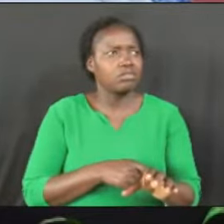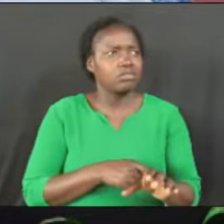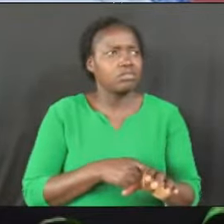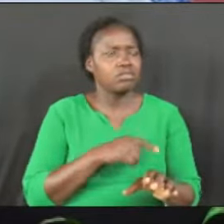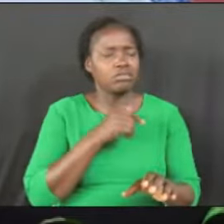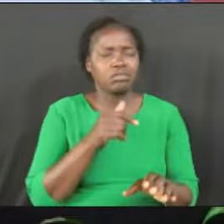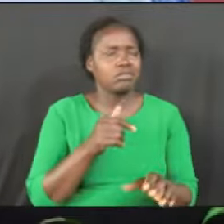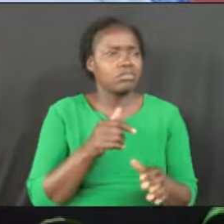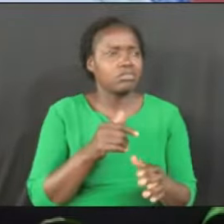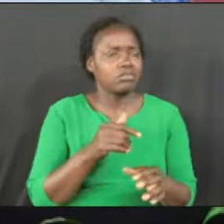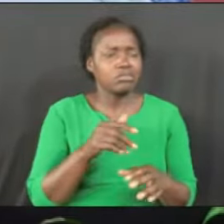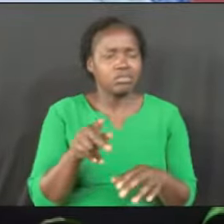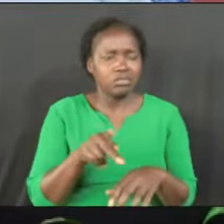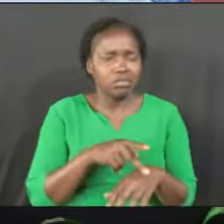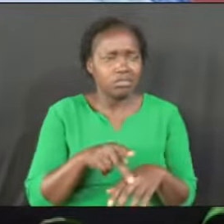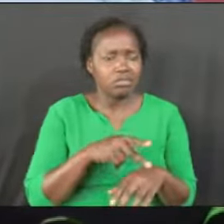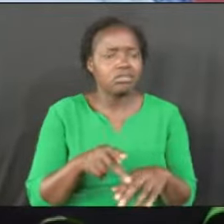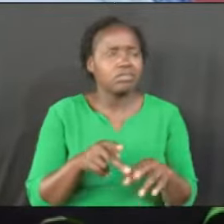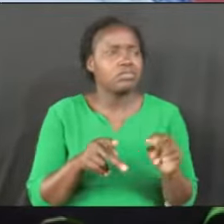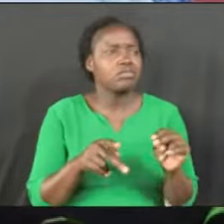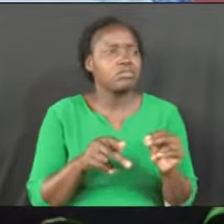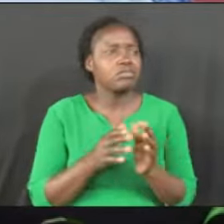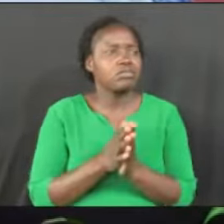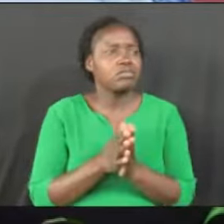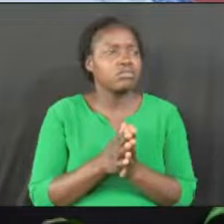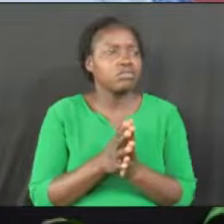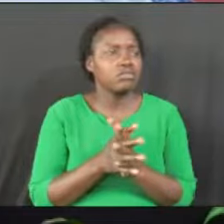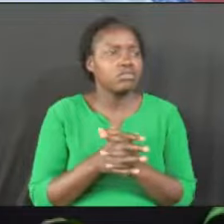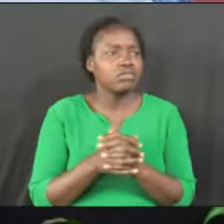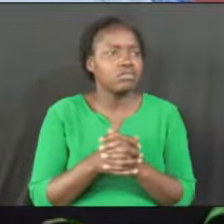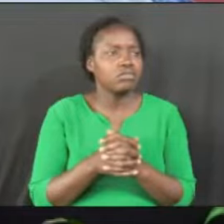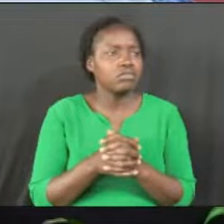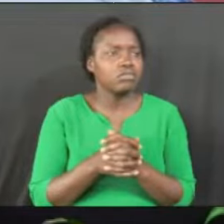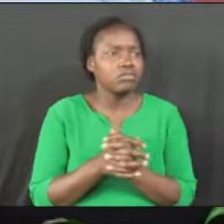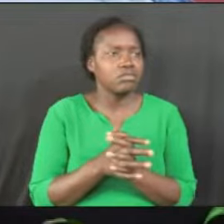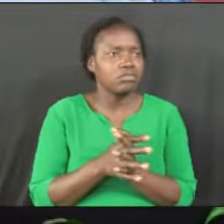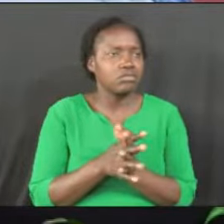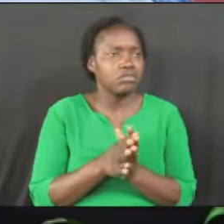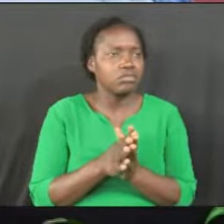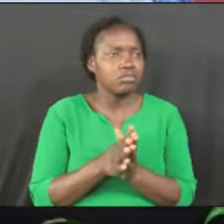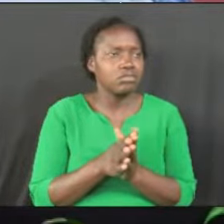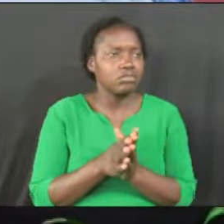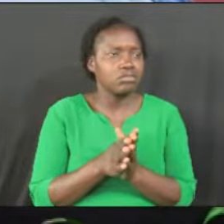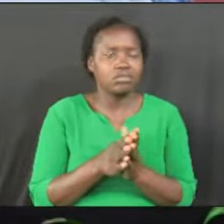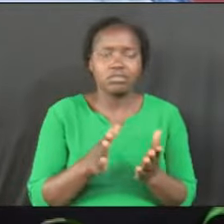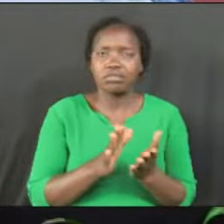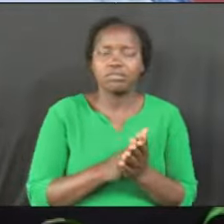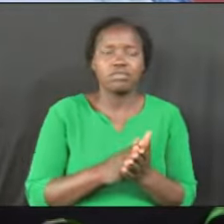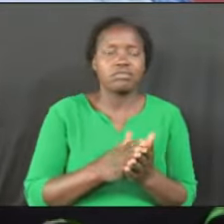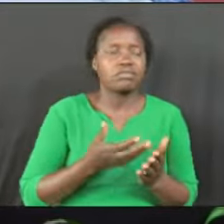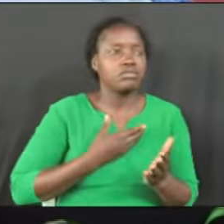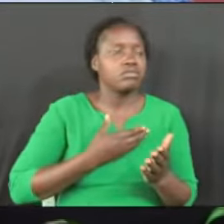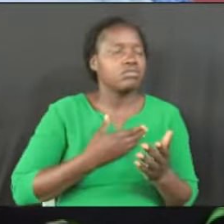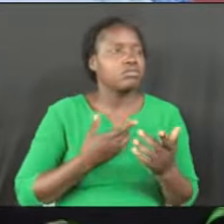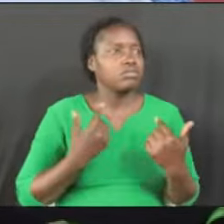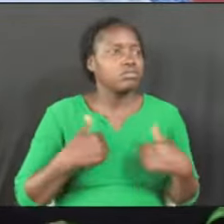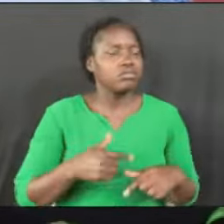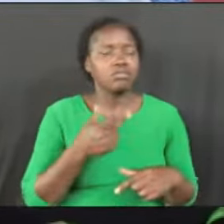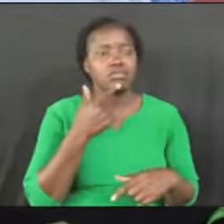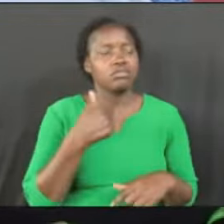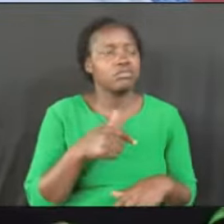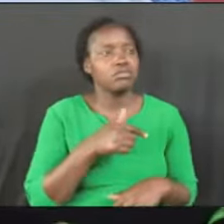purple on that particular day, but he was wearing a silver robe. And historians tell us